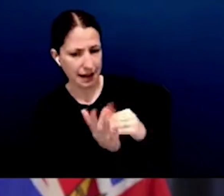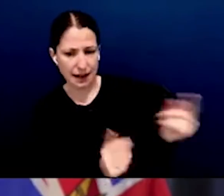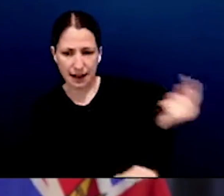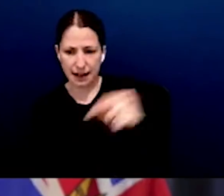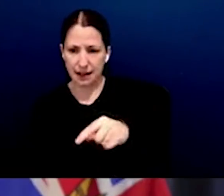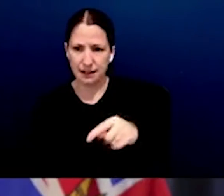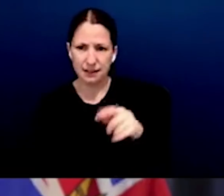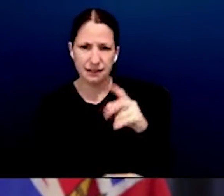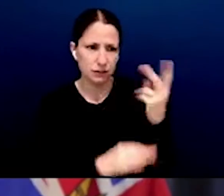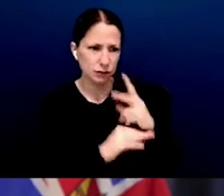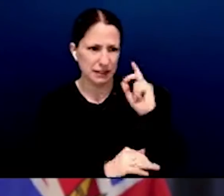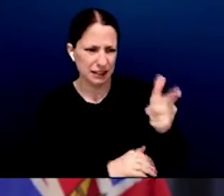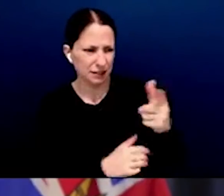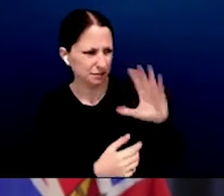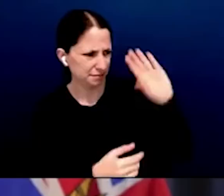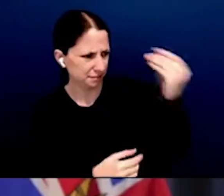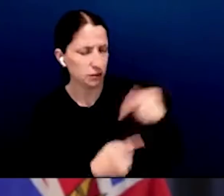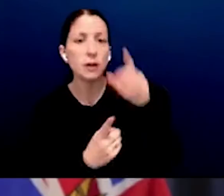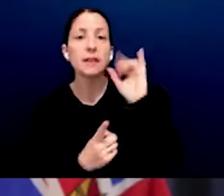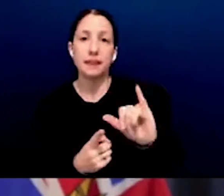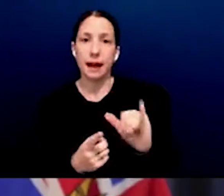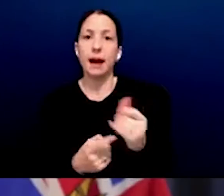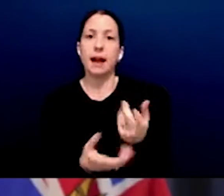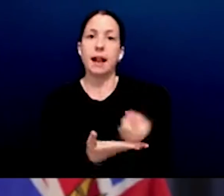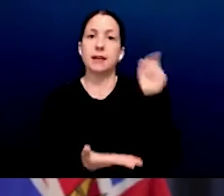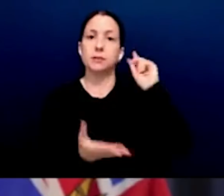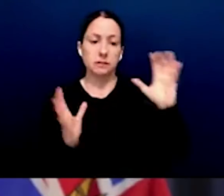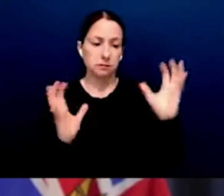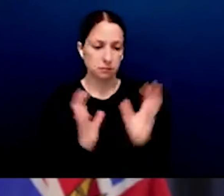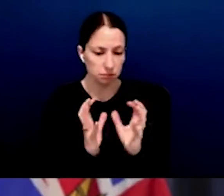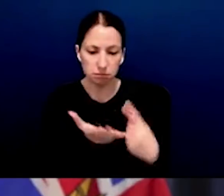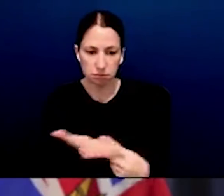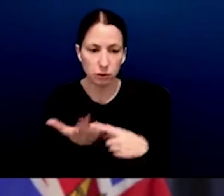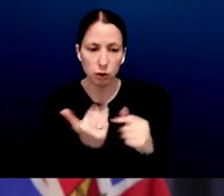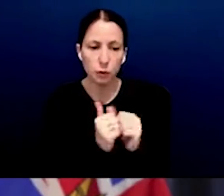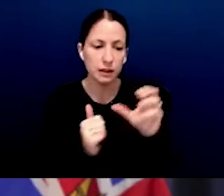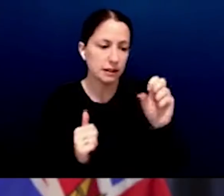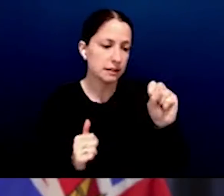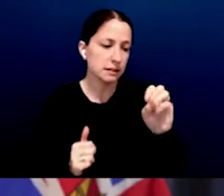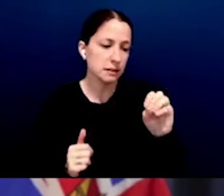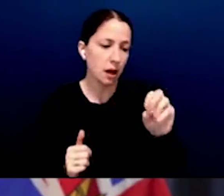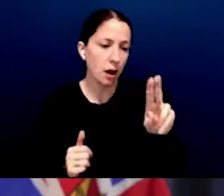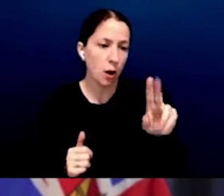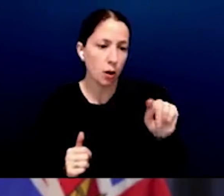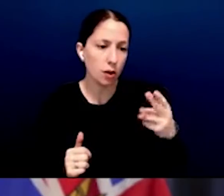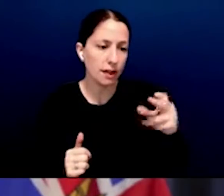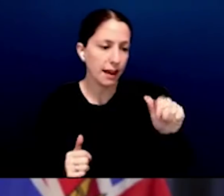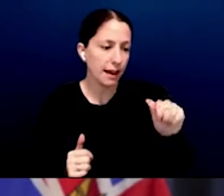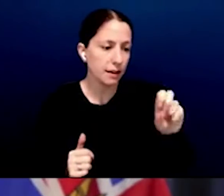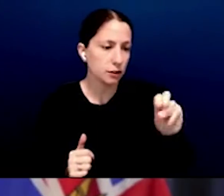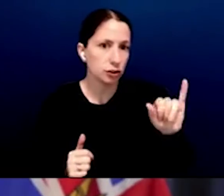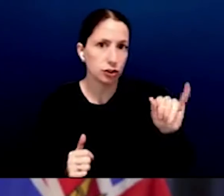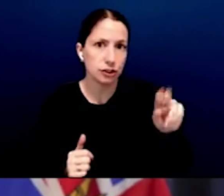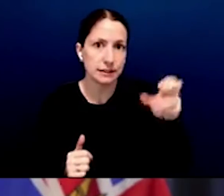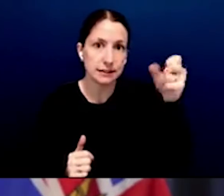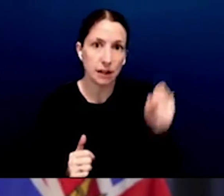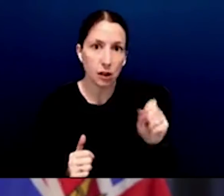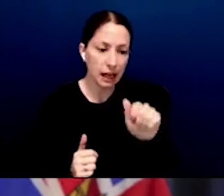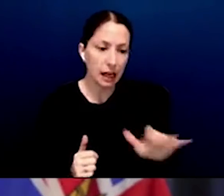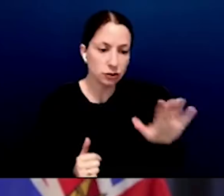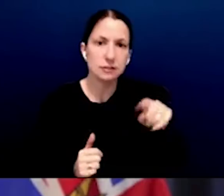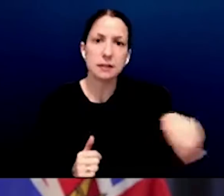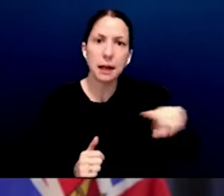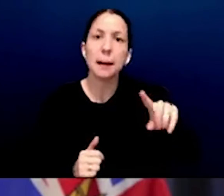the South Asian media last week. And to put a finer point on it, I had been invited by Governor Inslee to